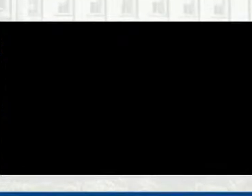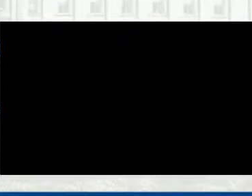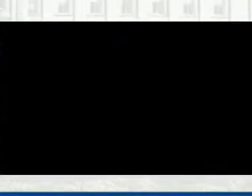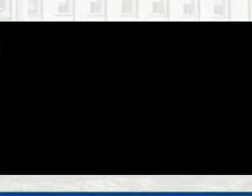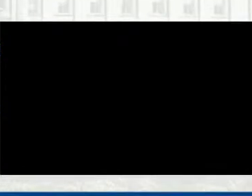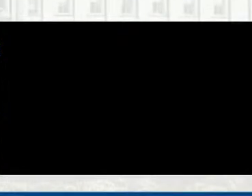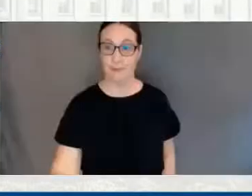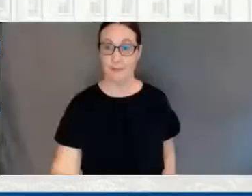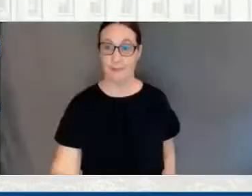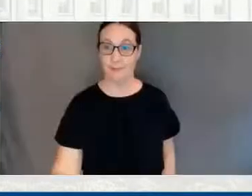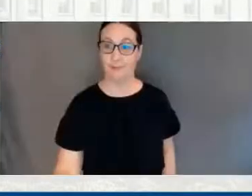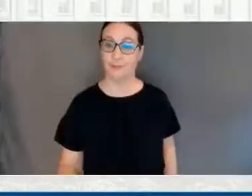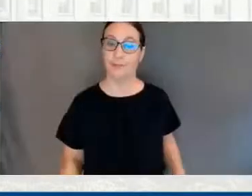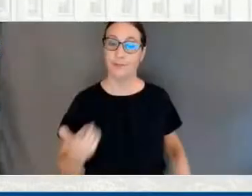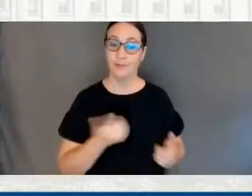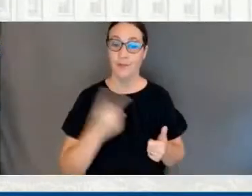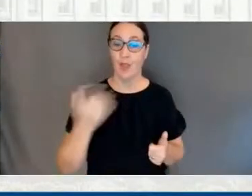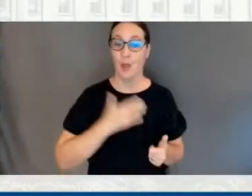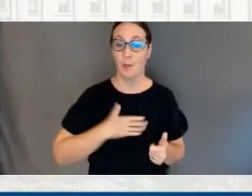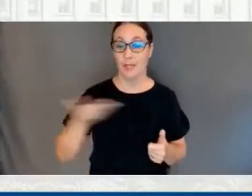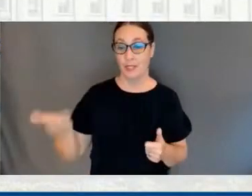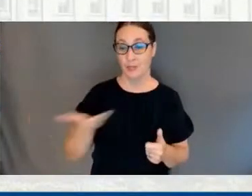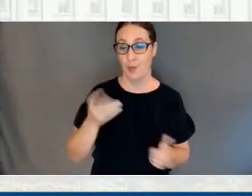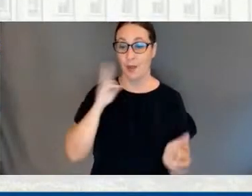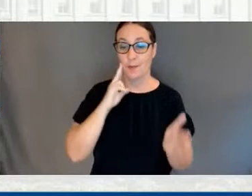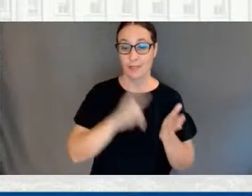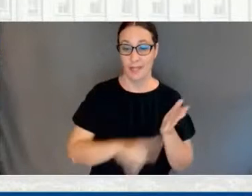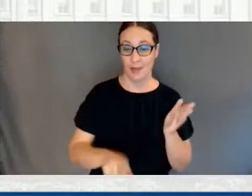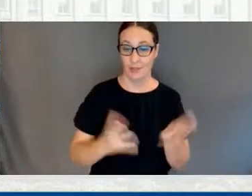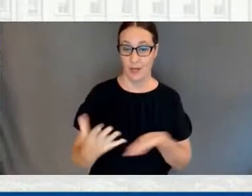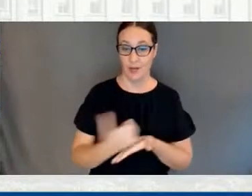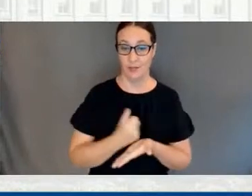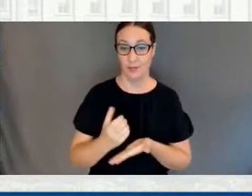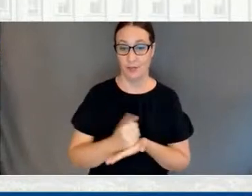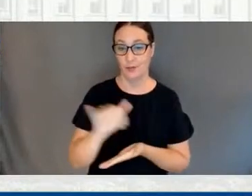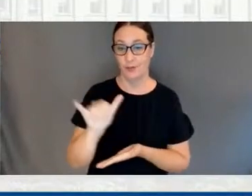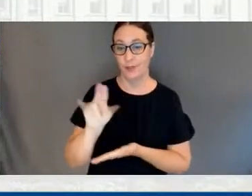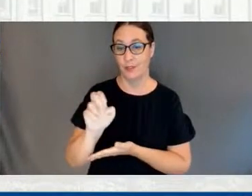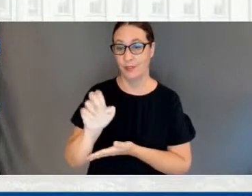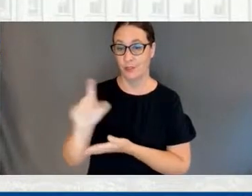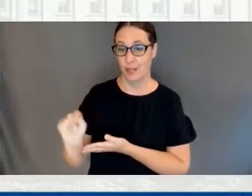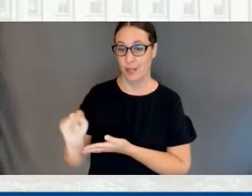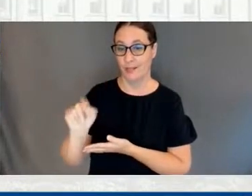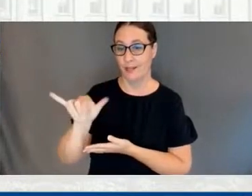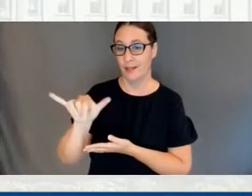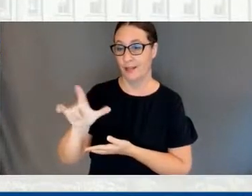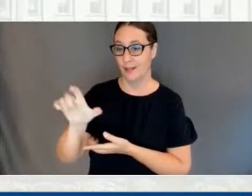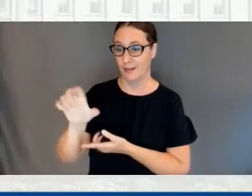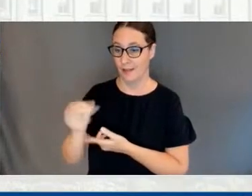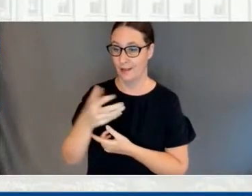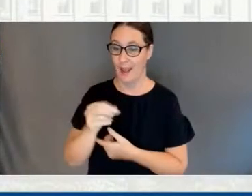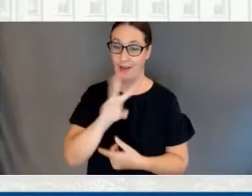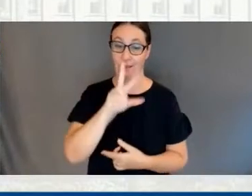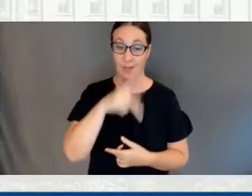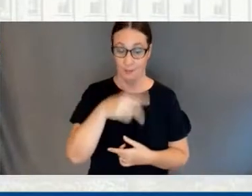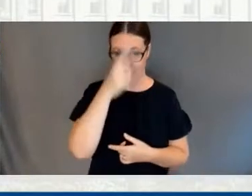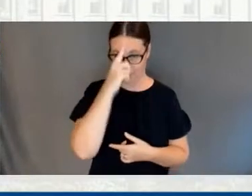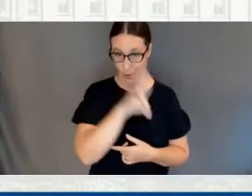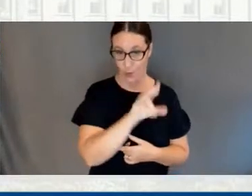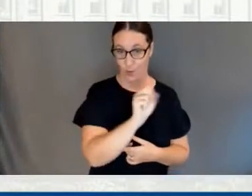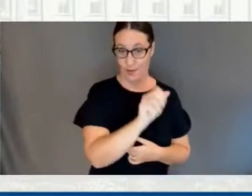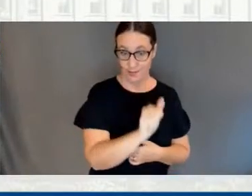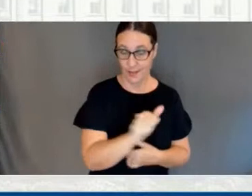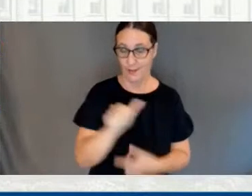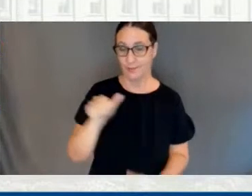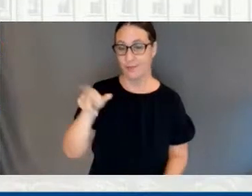Everyone, please welcome Secretary of the Treasury Janet L. Yellen and the Vice President of the United States, Kamala